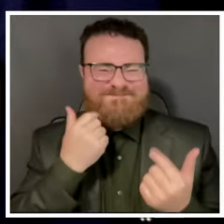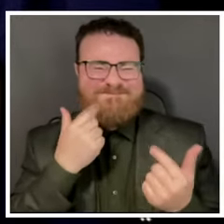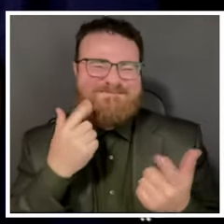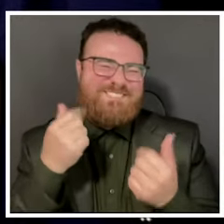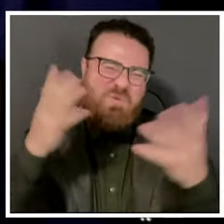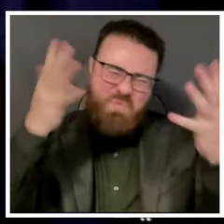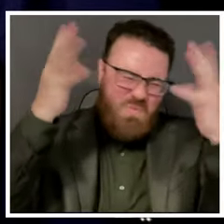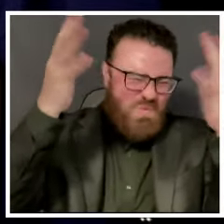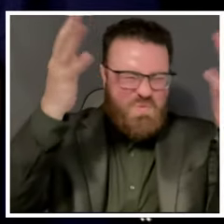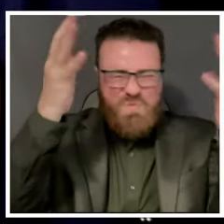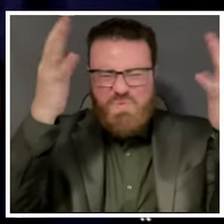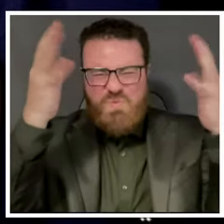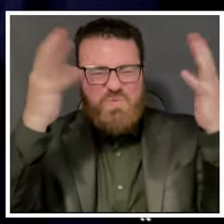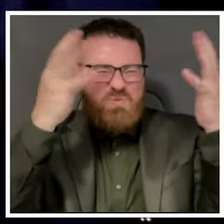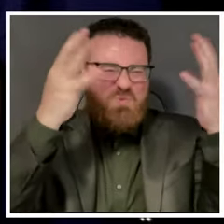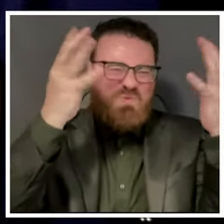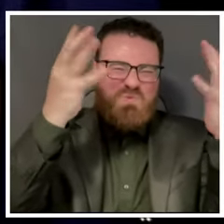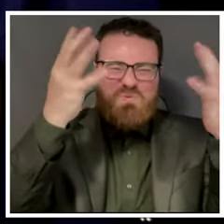Think about it.